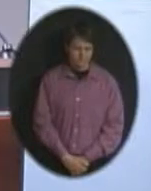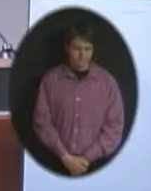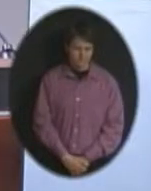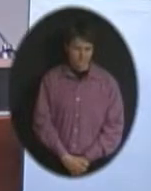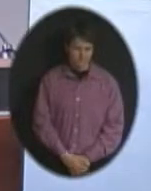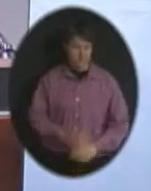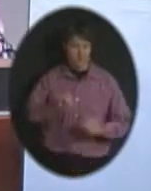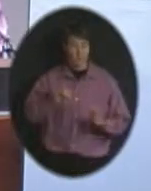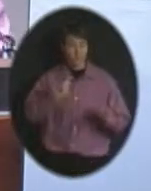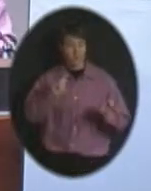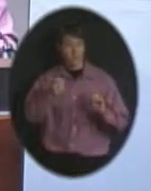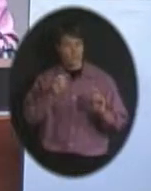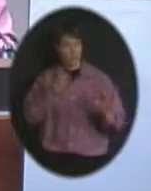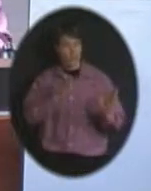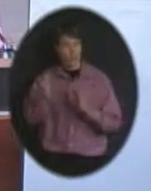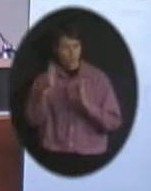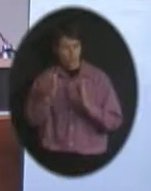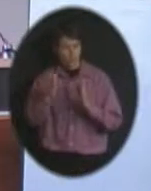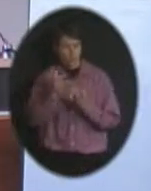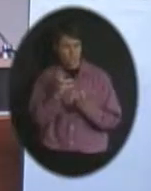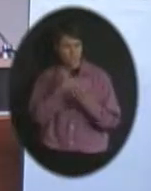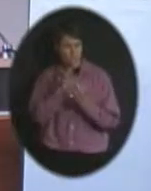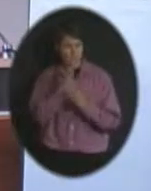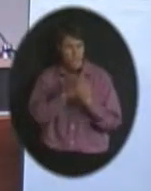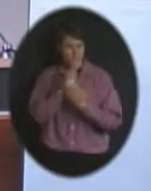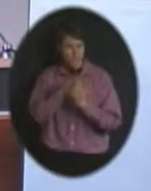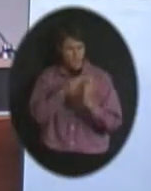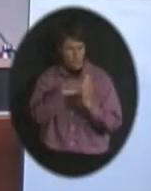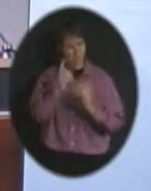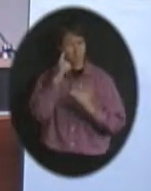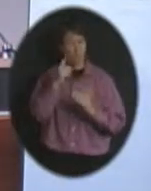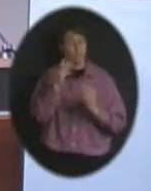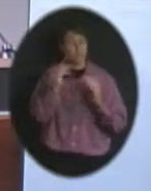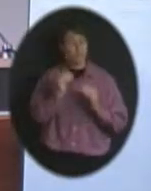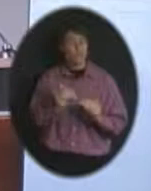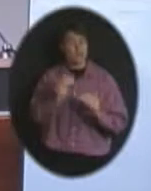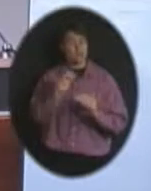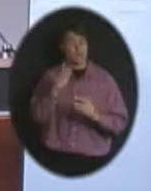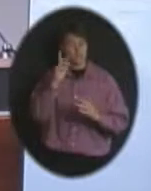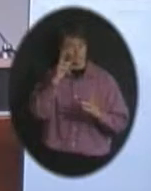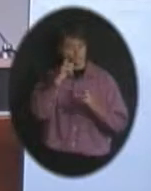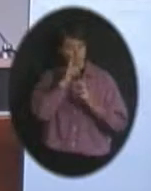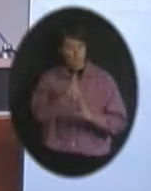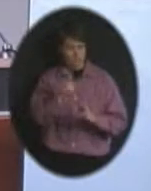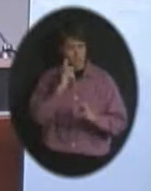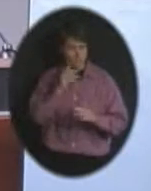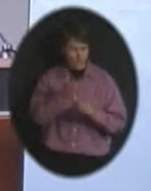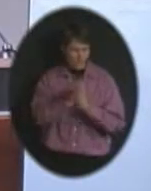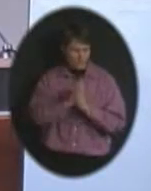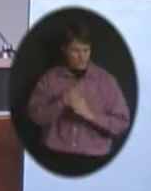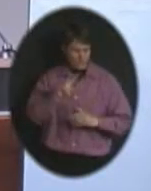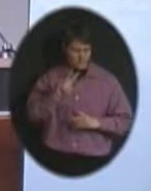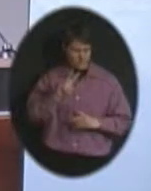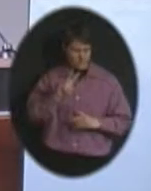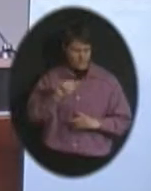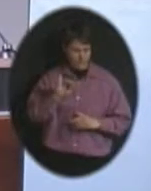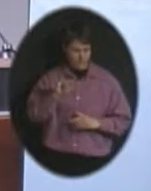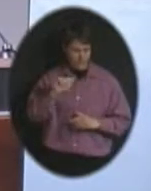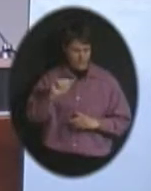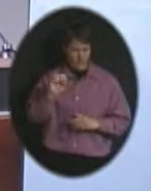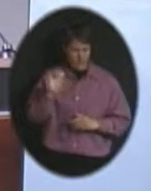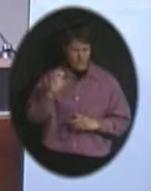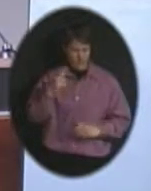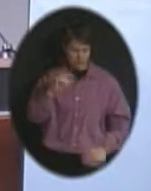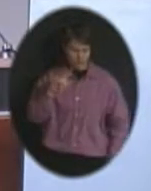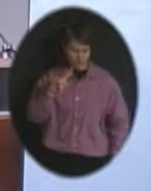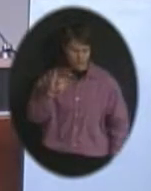I'm going to change order up here a little bit to accommodate some schedules, but for our next recognition, we ask that Vanya Shivashankar, along with her principal,